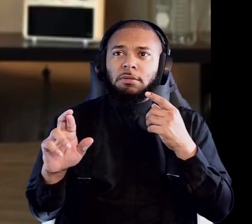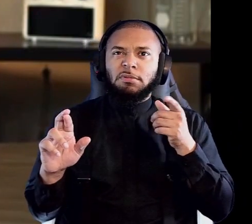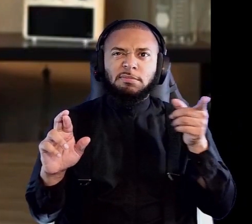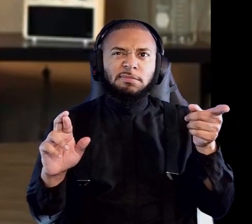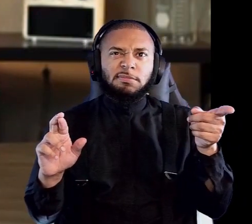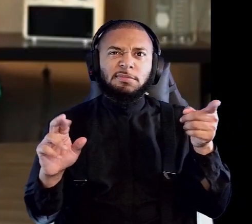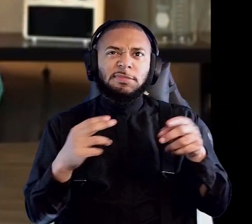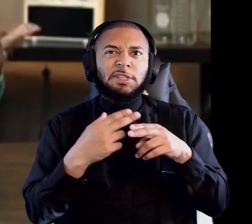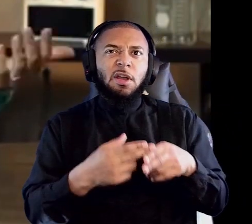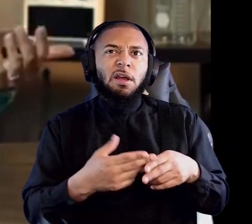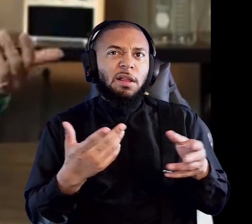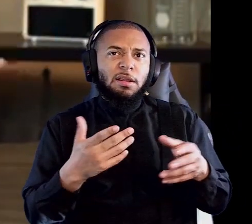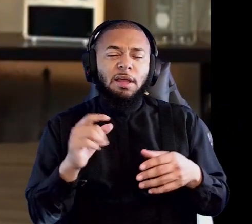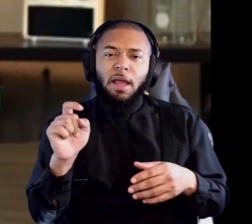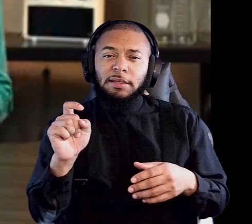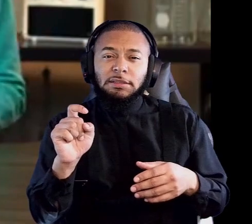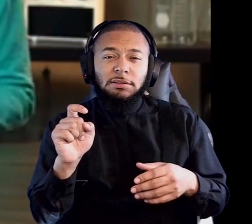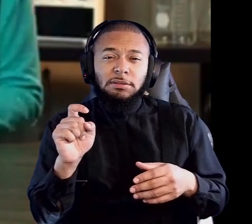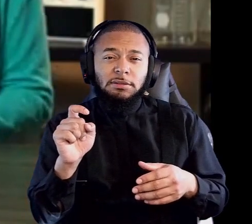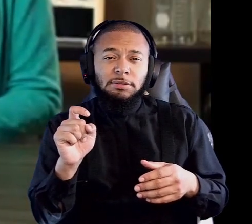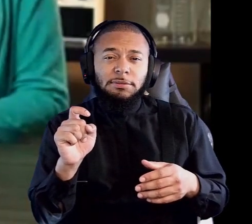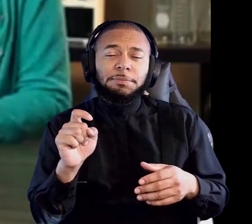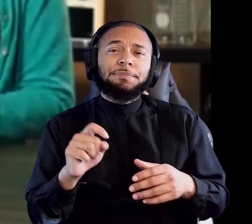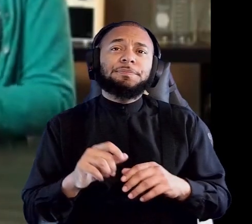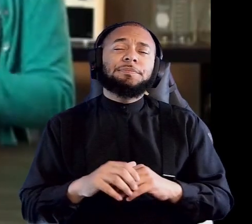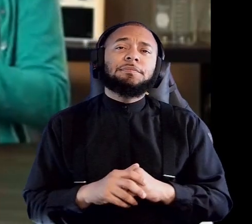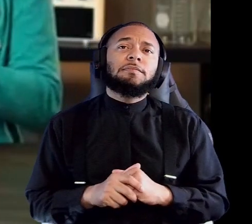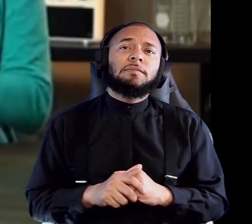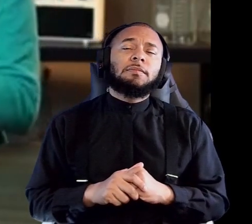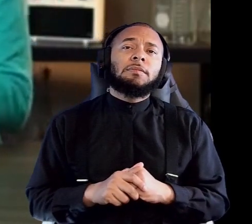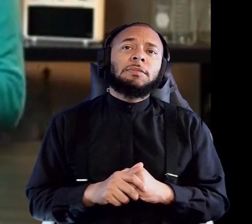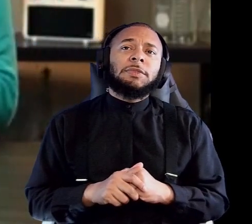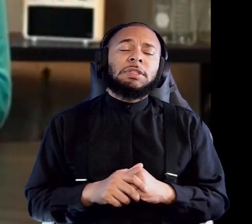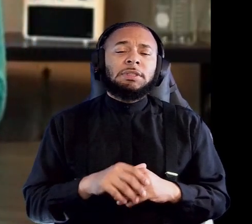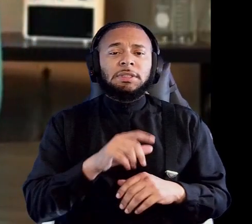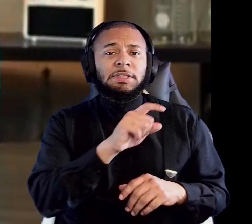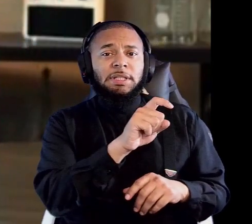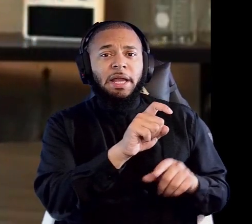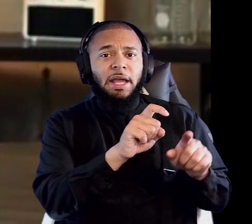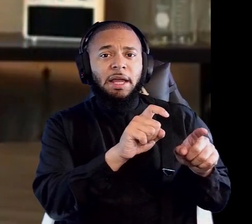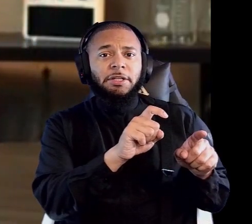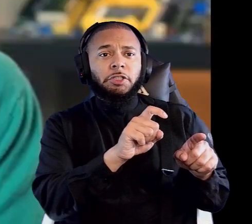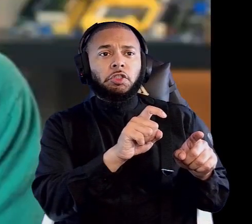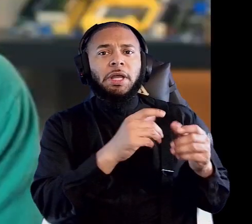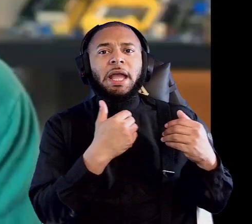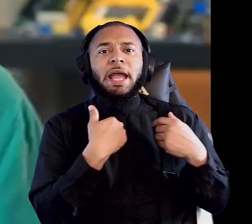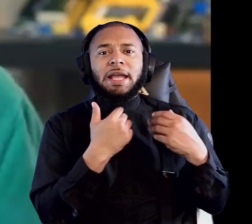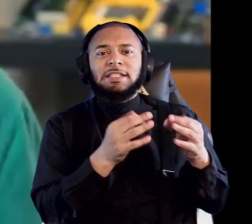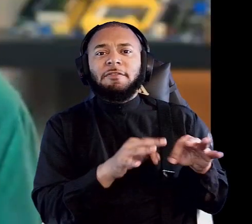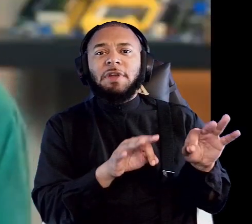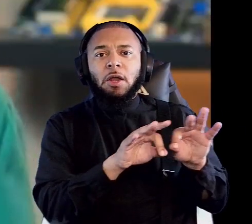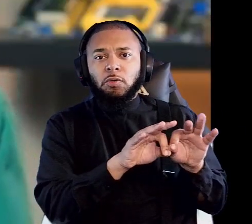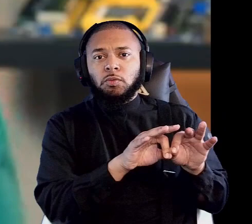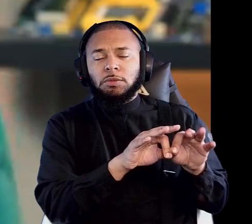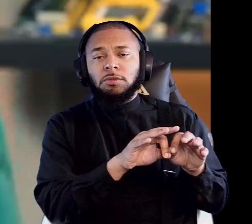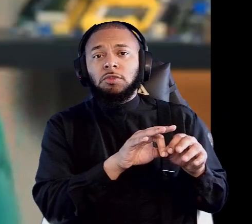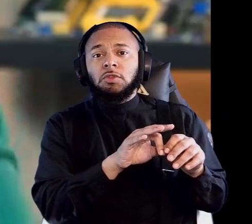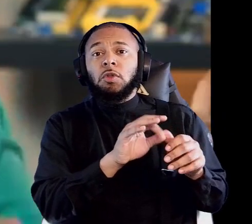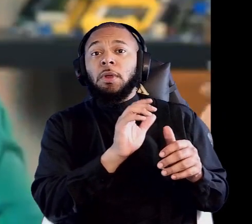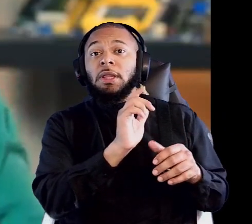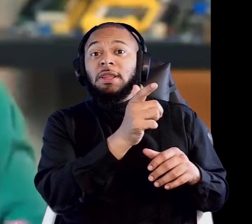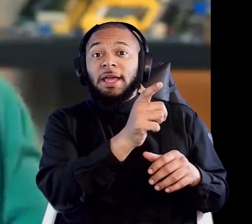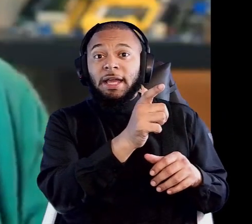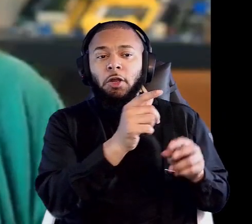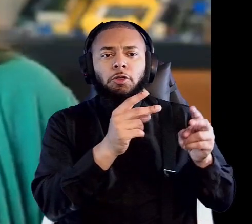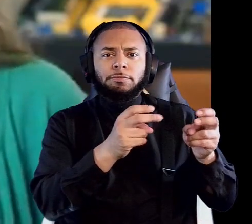they call it something like x, and you assign that variable some value so that later on you can use